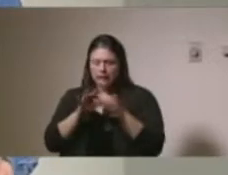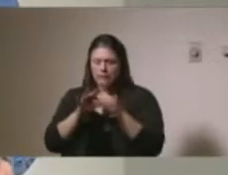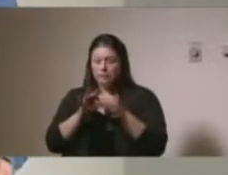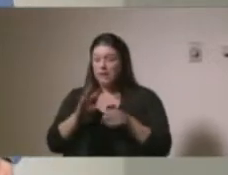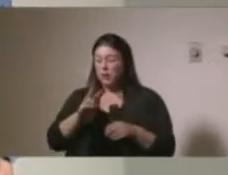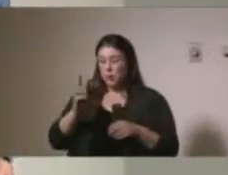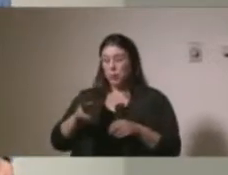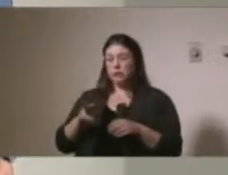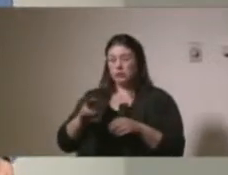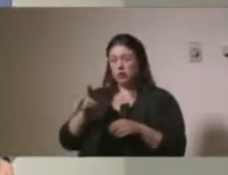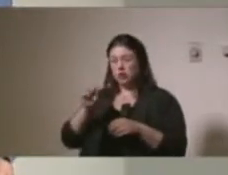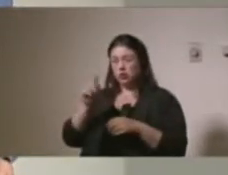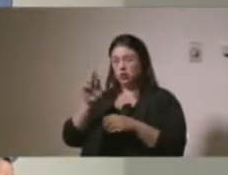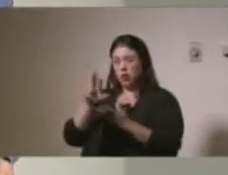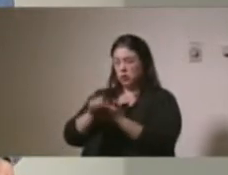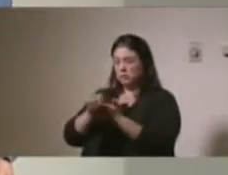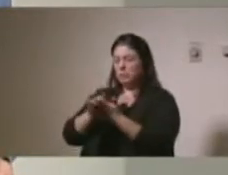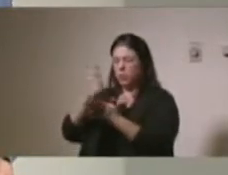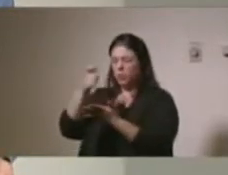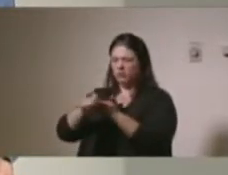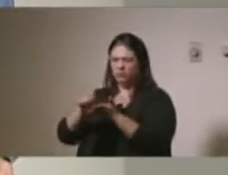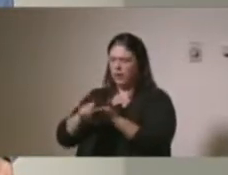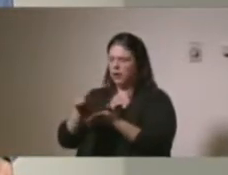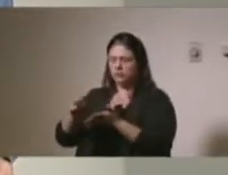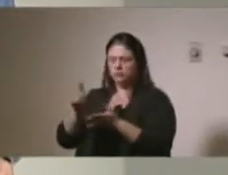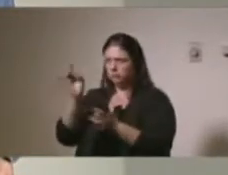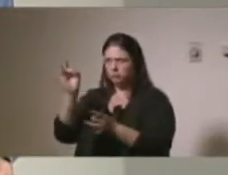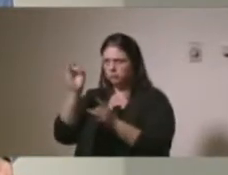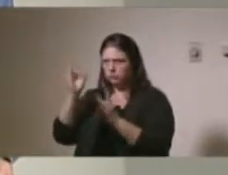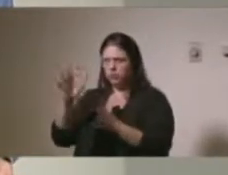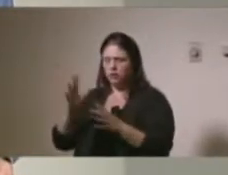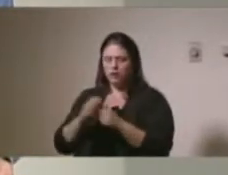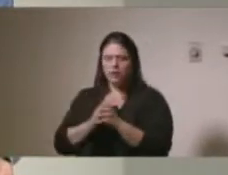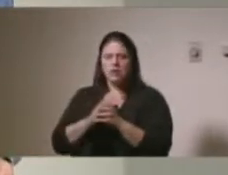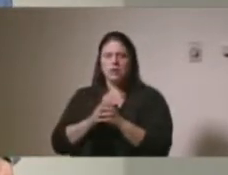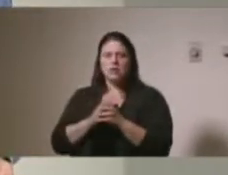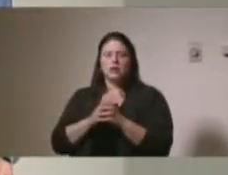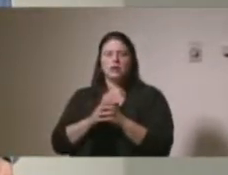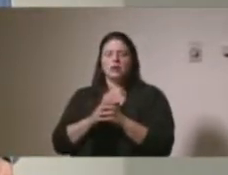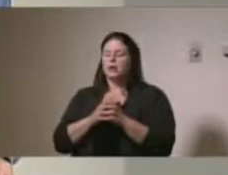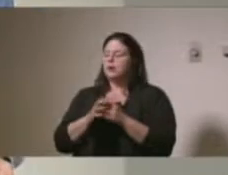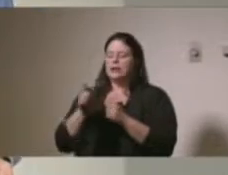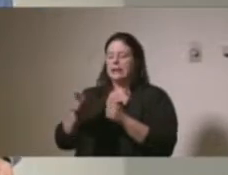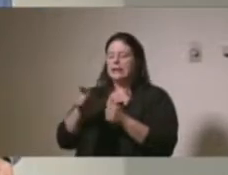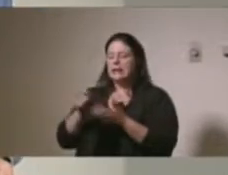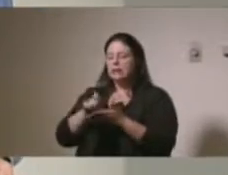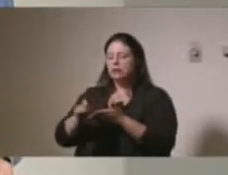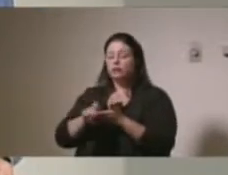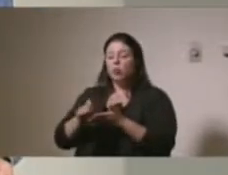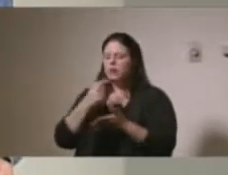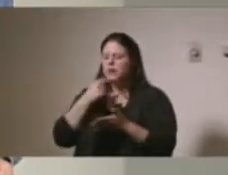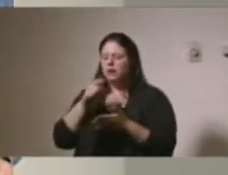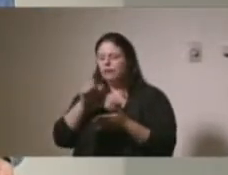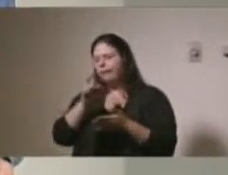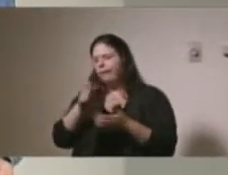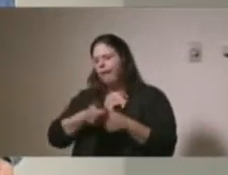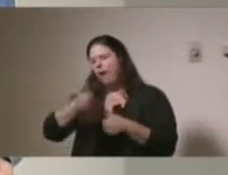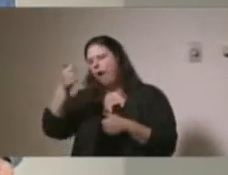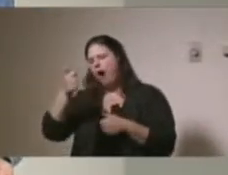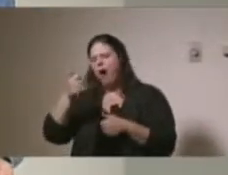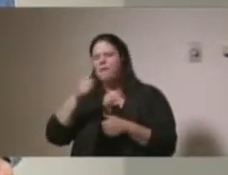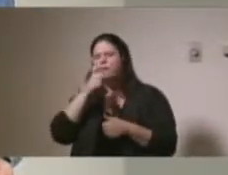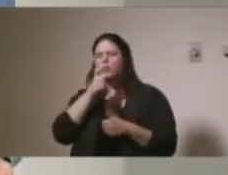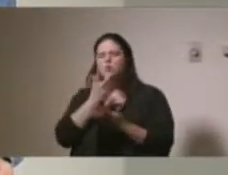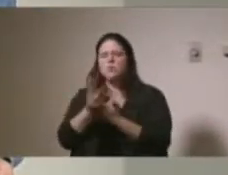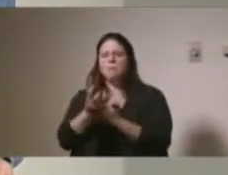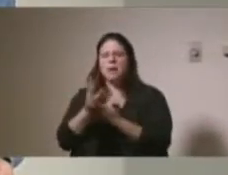rotten. And they started a column, and it was talking about getting rid of the panhandlers. And he referred